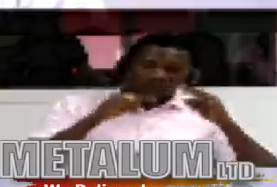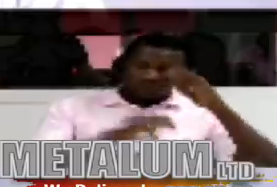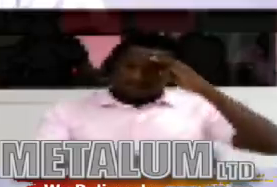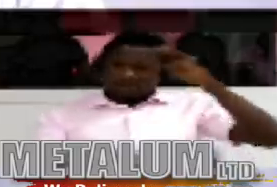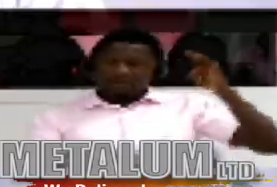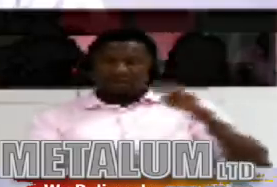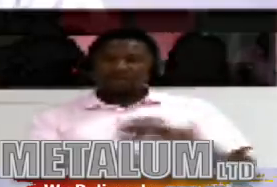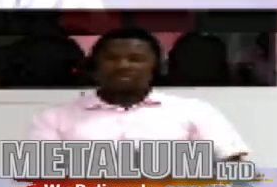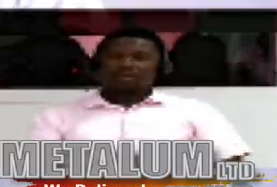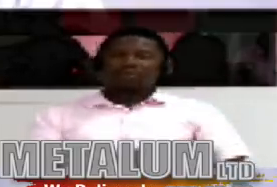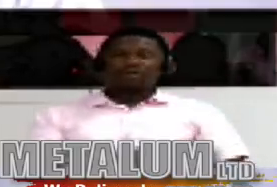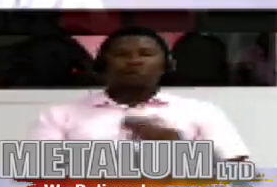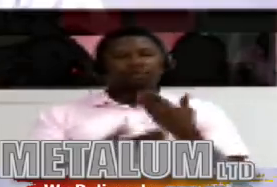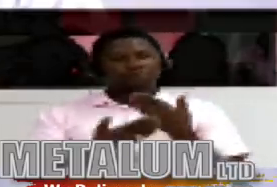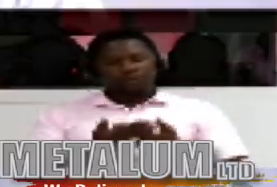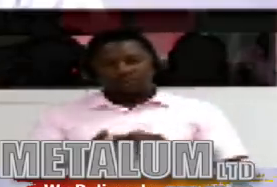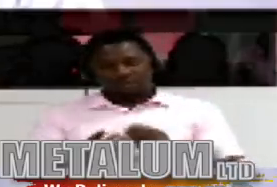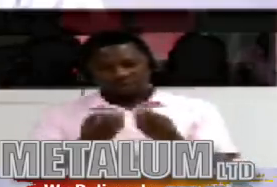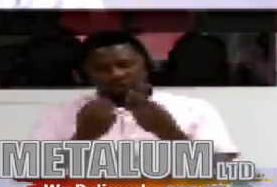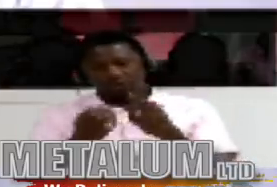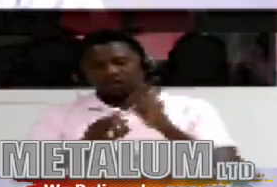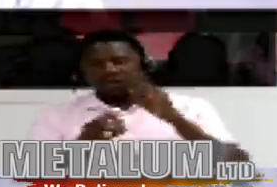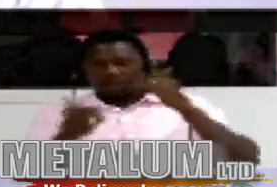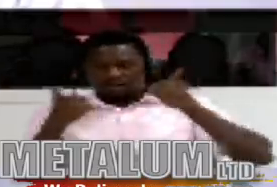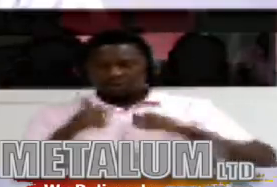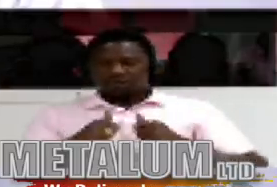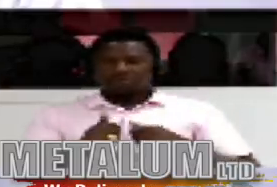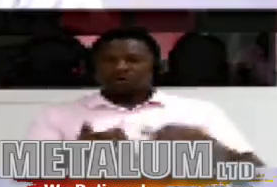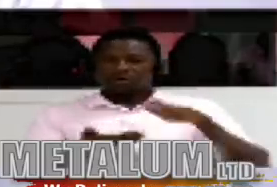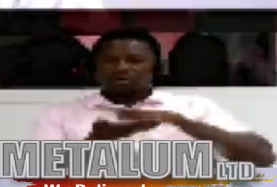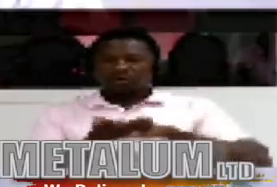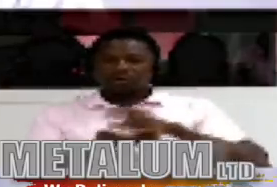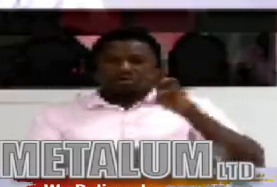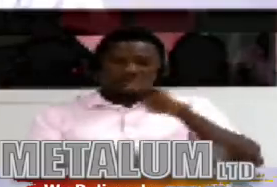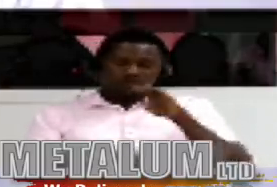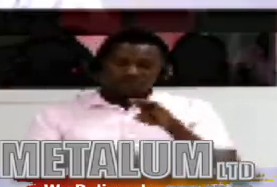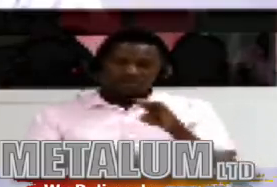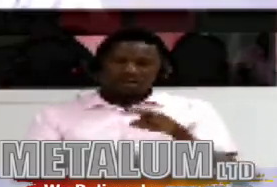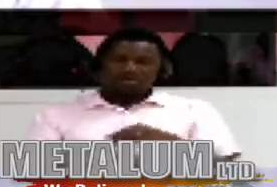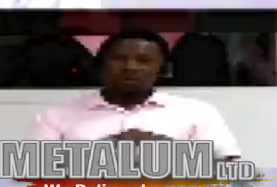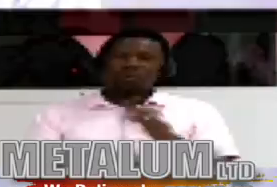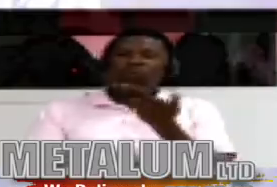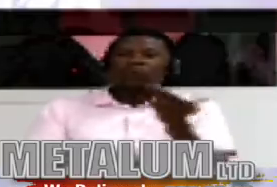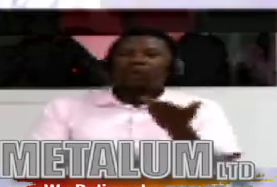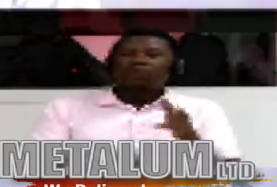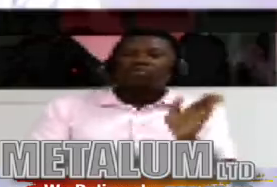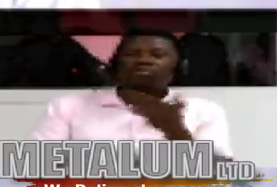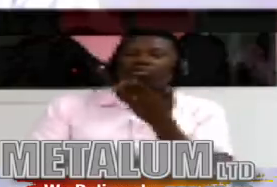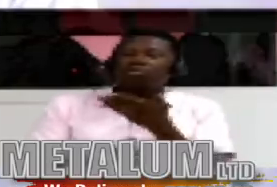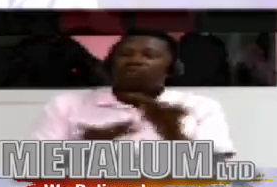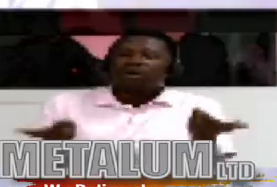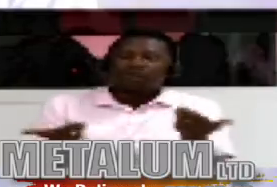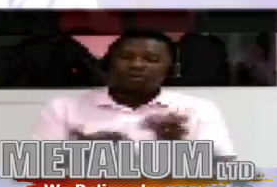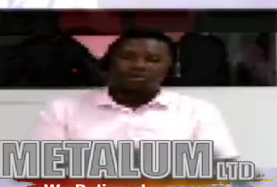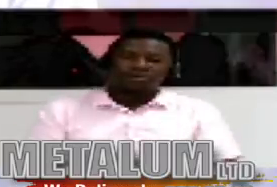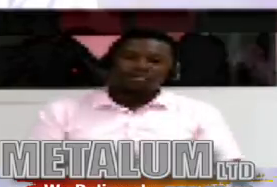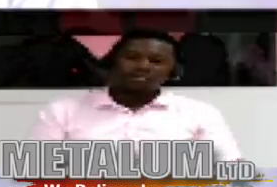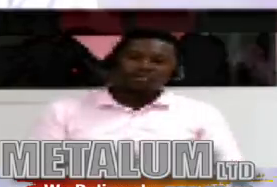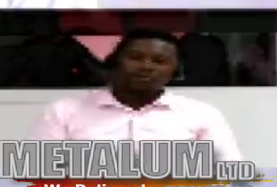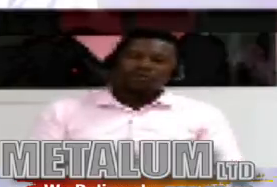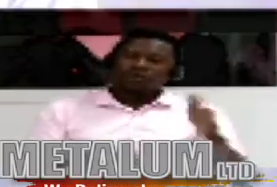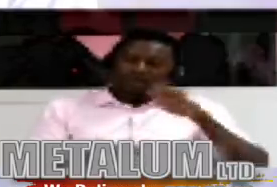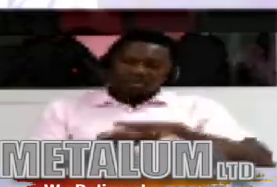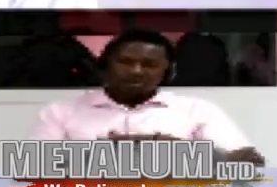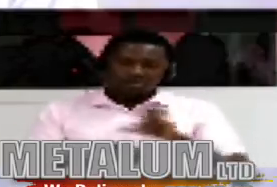happened on the Monday when you went to, where did you go? On that Monday, we left college